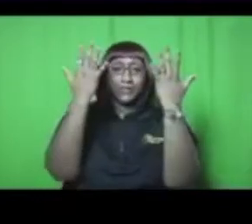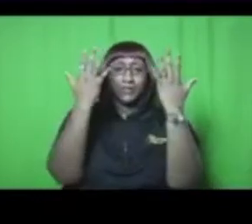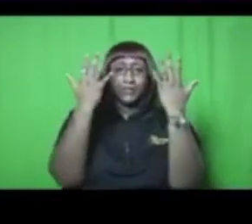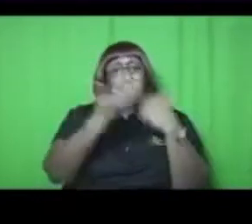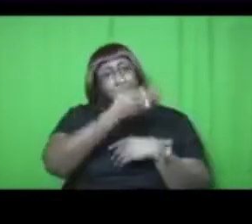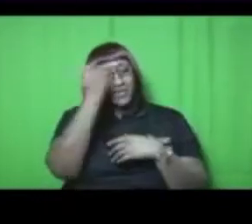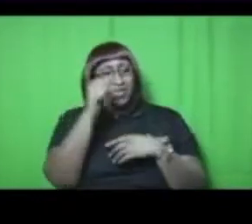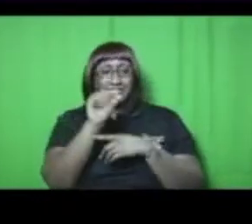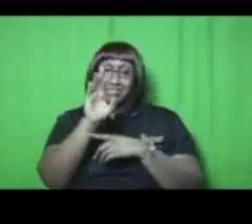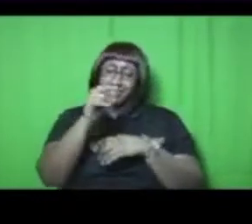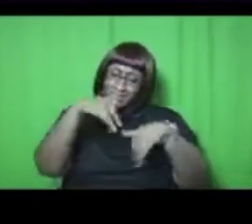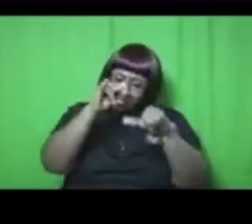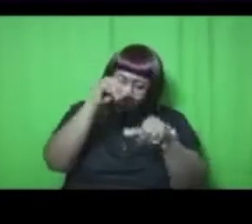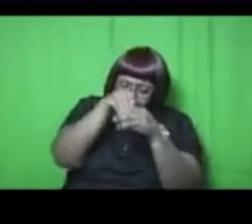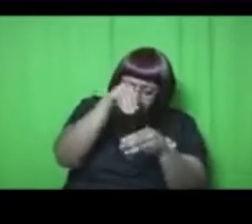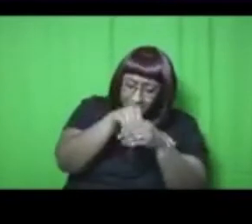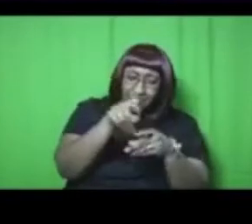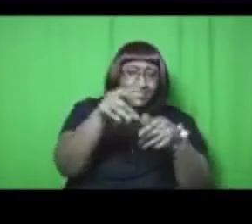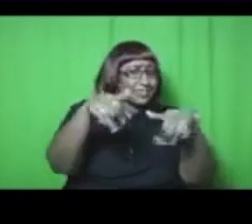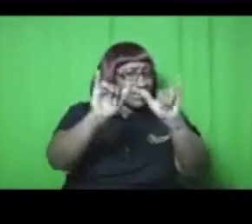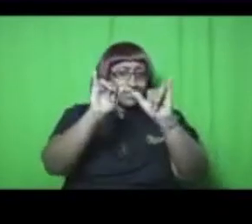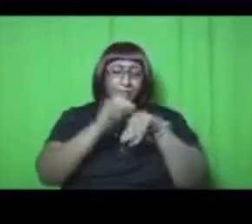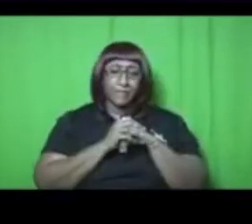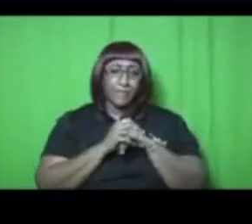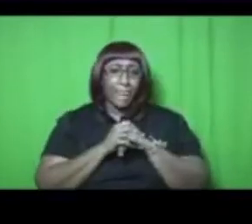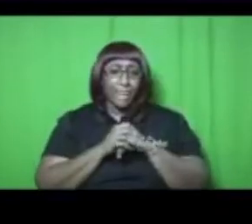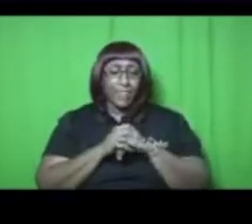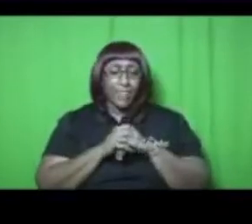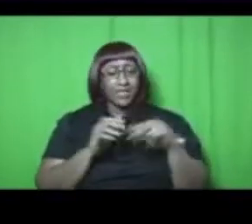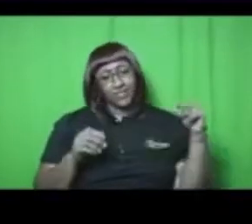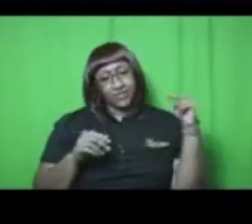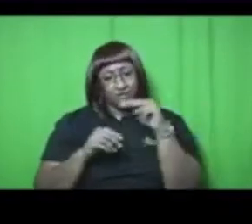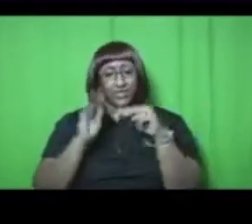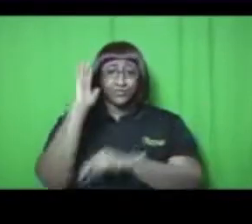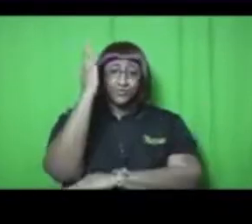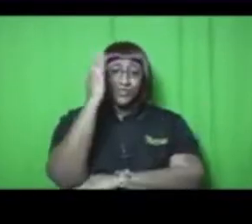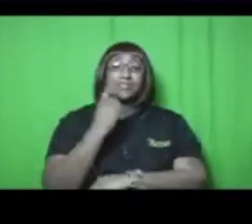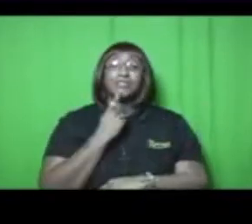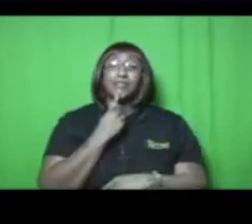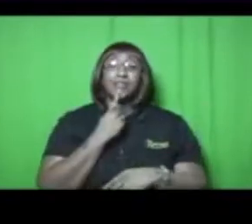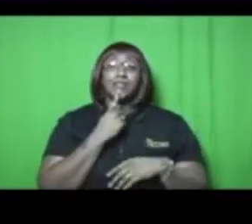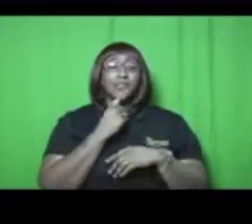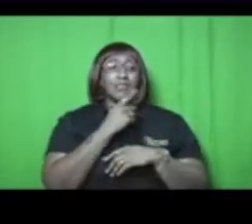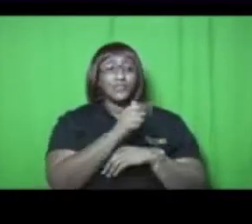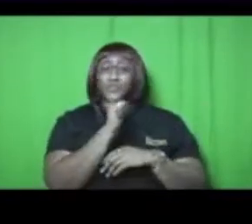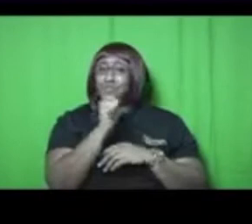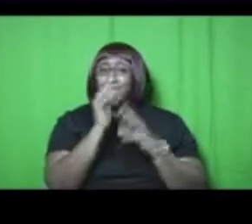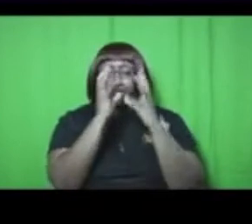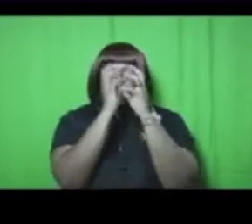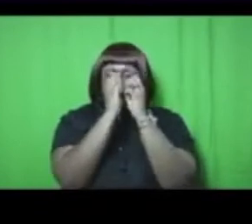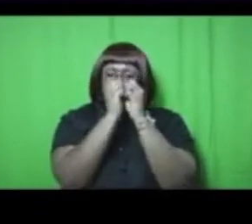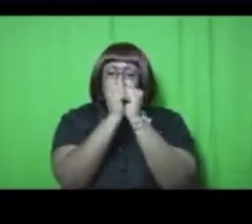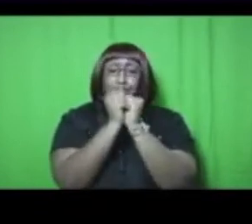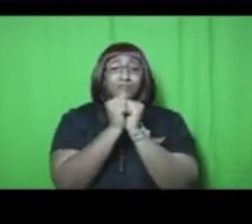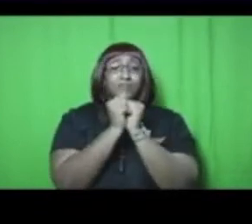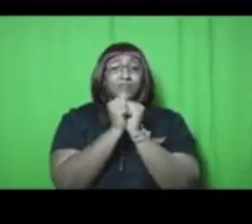Yes, because that gift is still in you. Yes, he looked at the bush and said, you're not consumed.